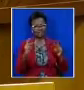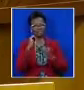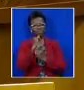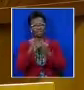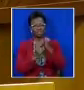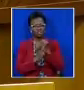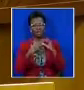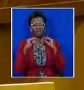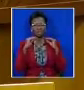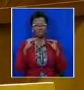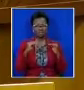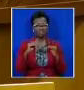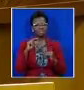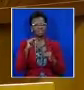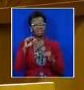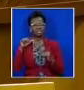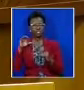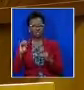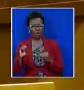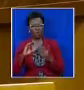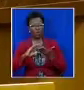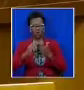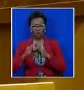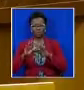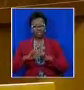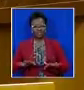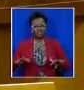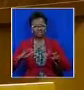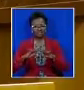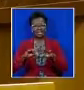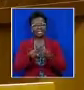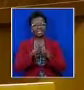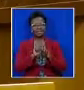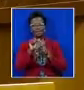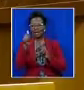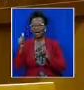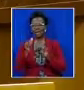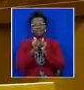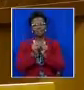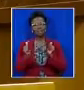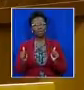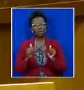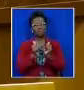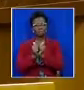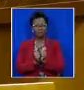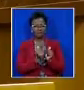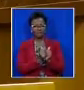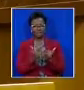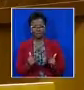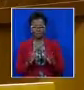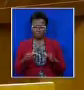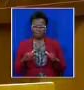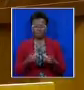business, NGOs, civil society, and other stakeholders should and could do in shaping